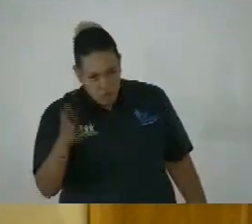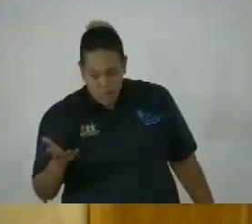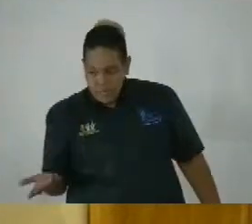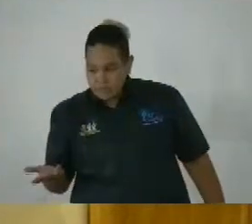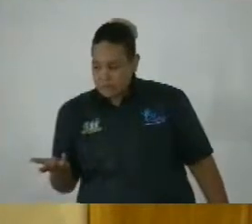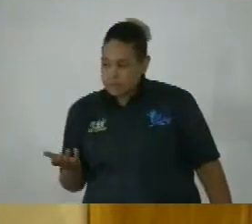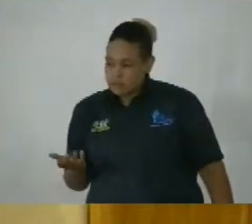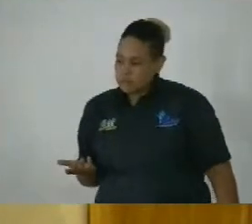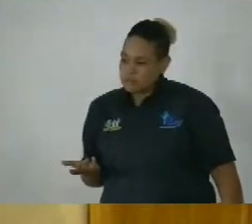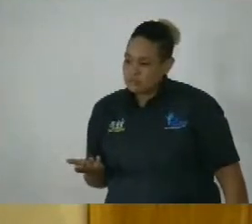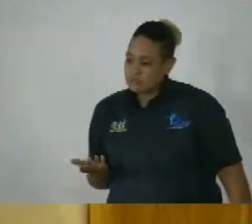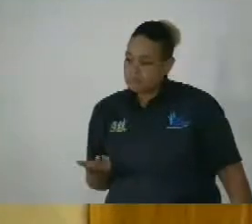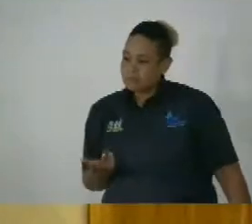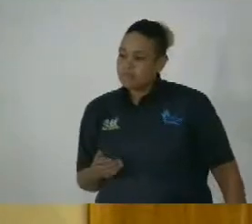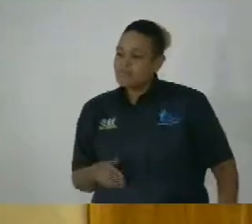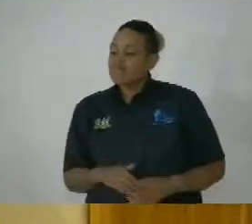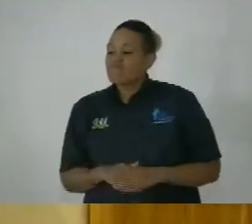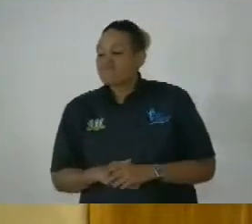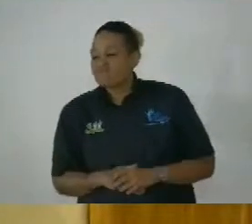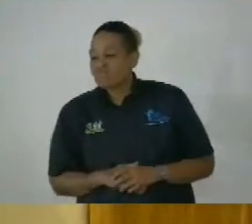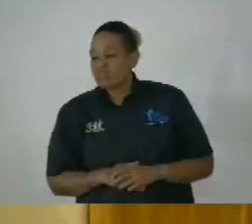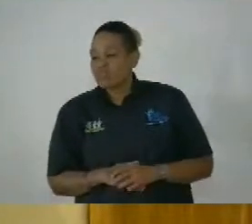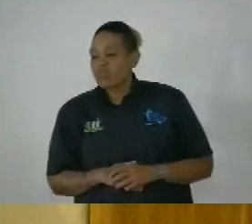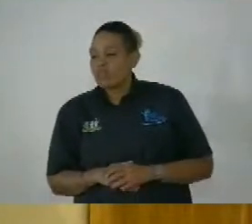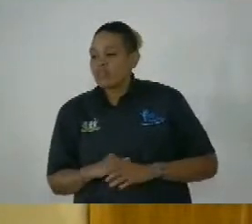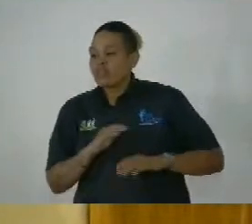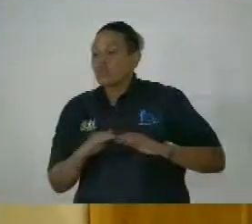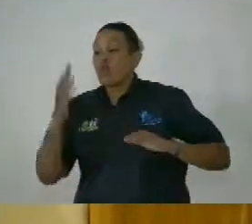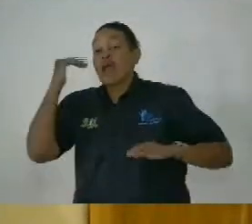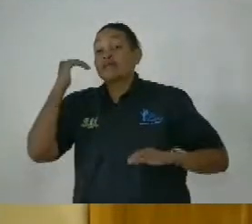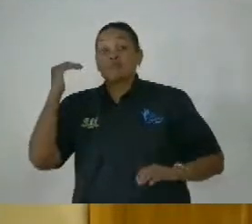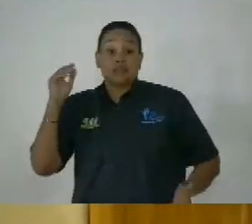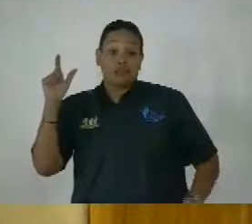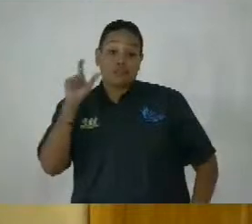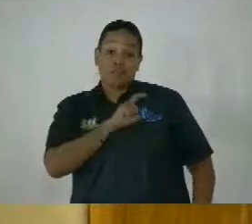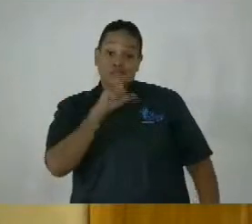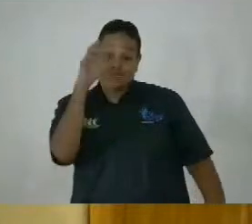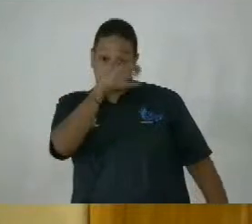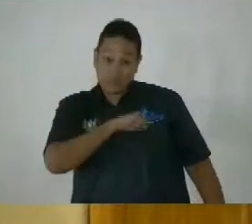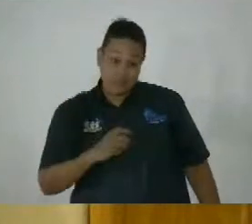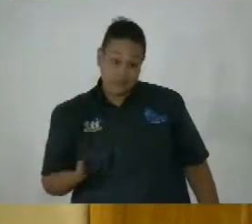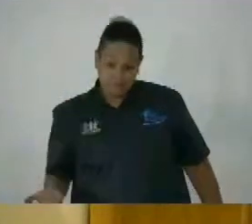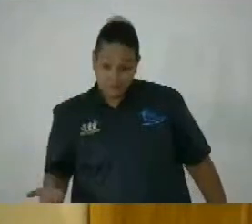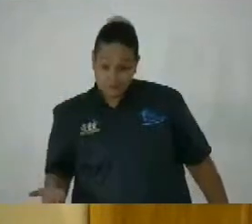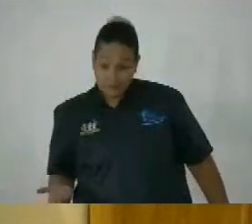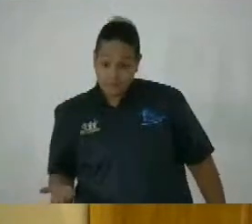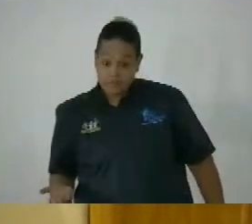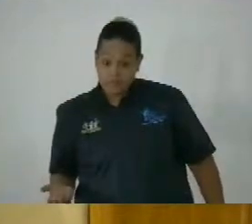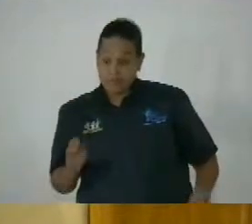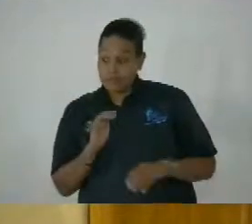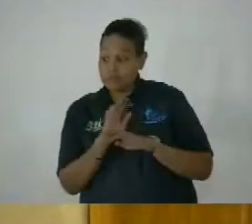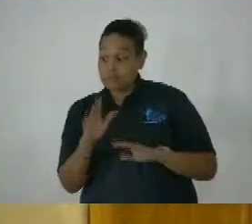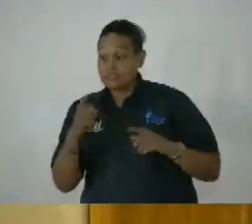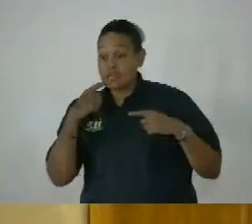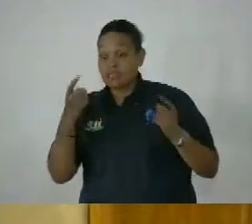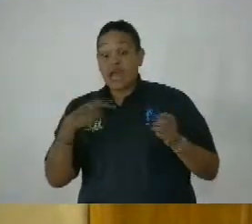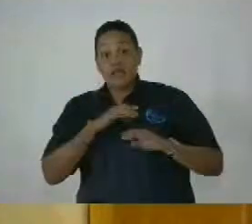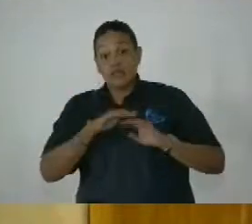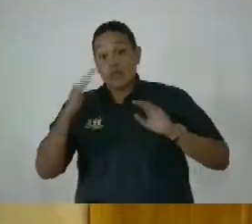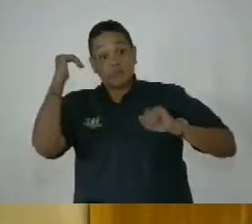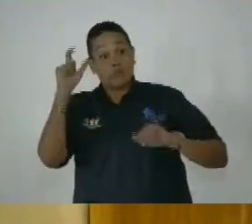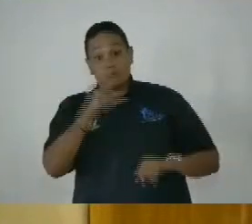before returning fire. And I don't expect the police to miss. The minister is saying so. Ms. Nita